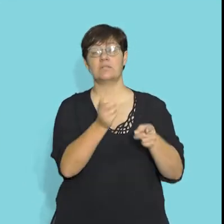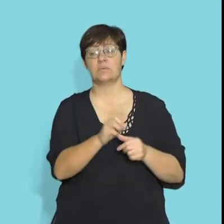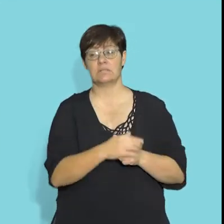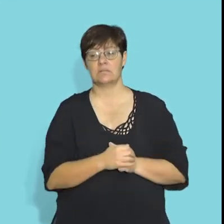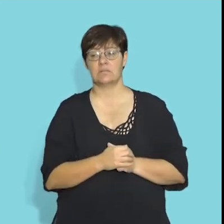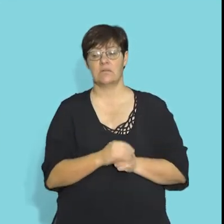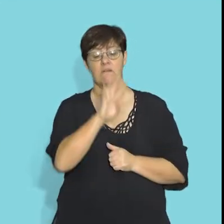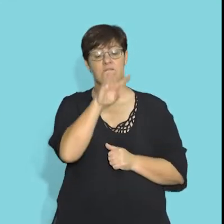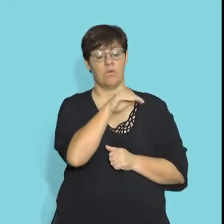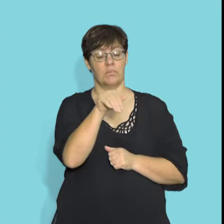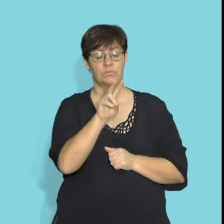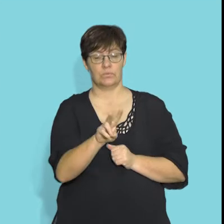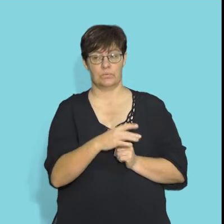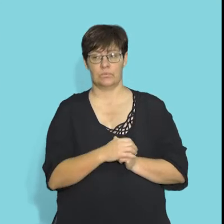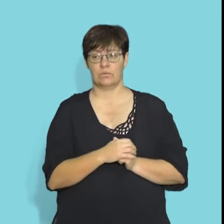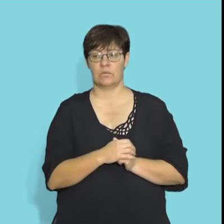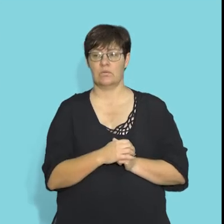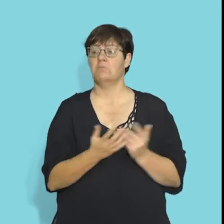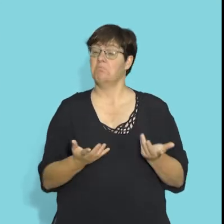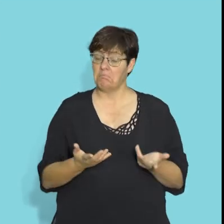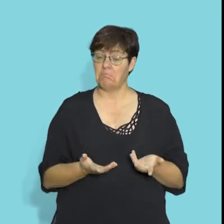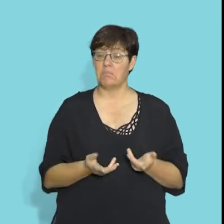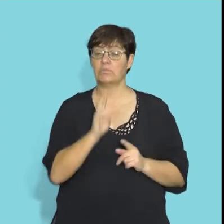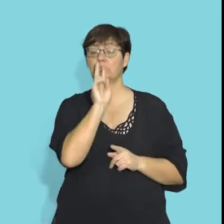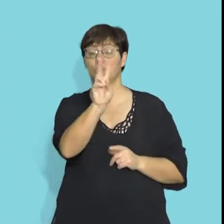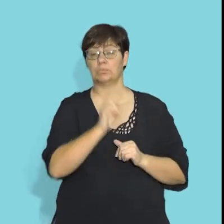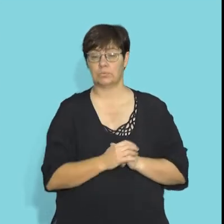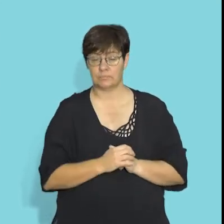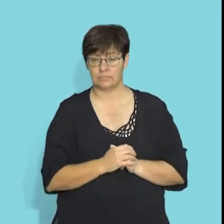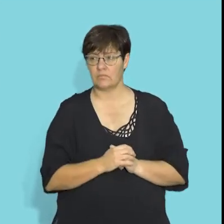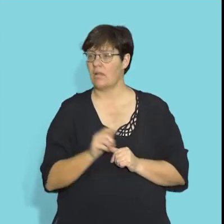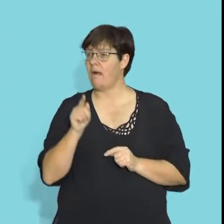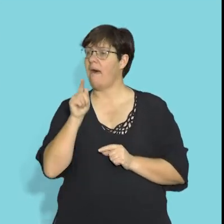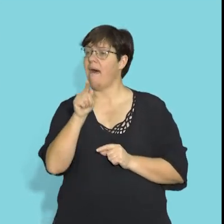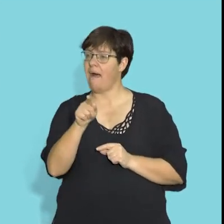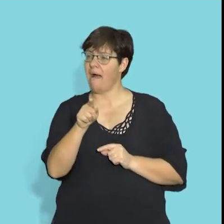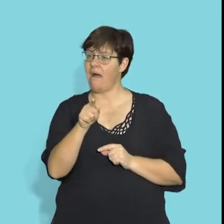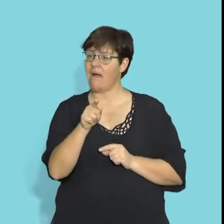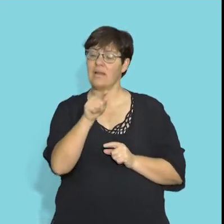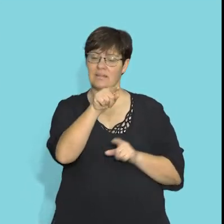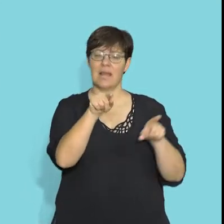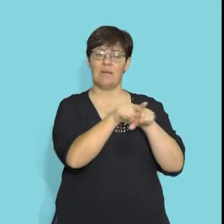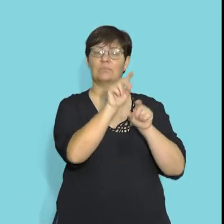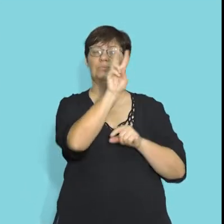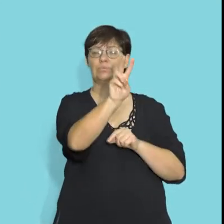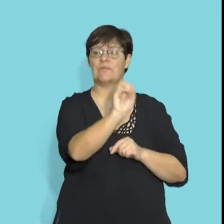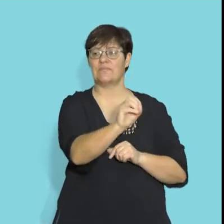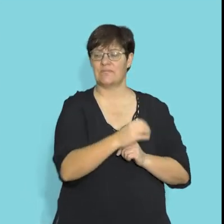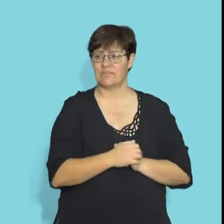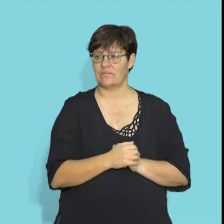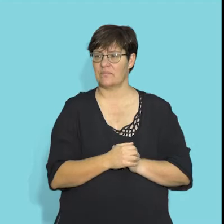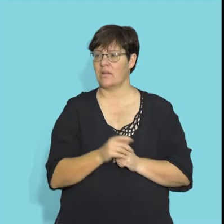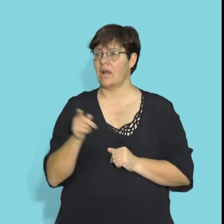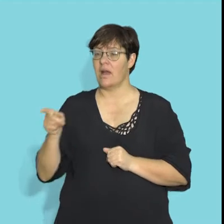what do I end up with? I end up with 4 divided by 2, which I know is equal to 2. And so this gradient is equal to